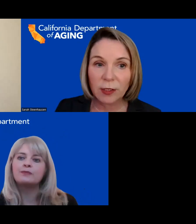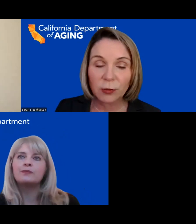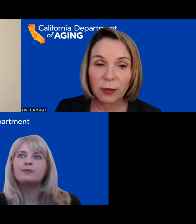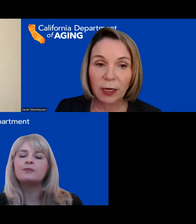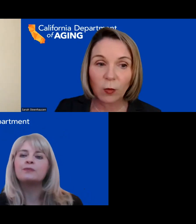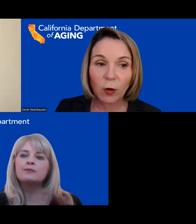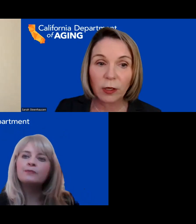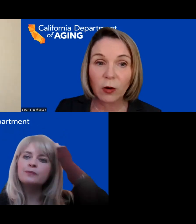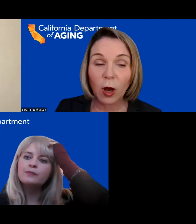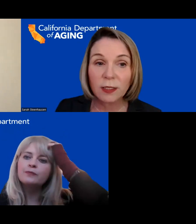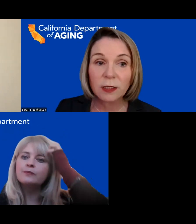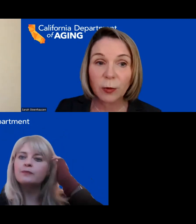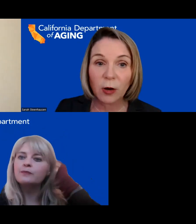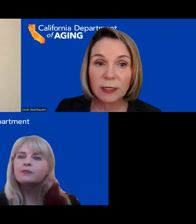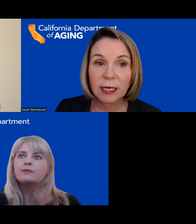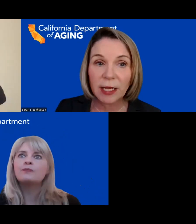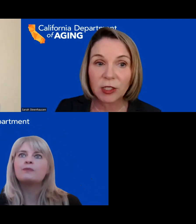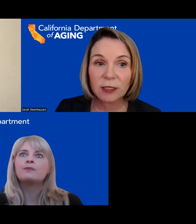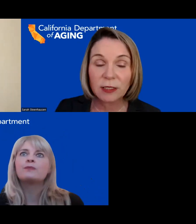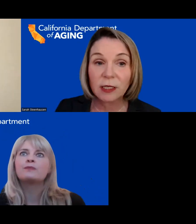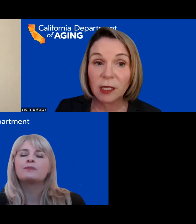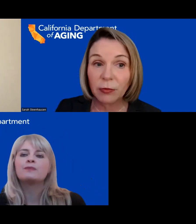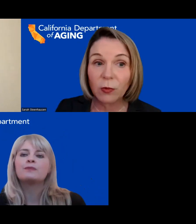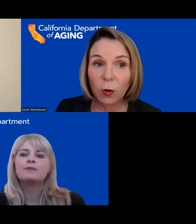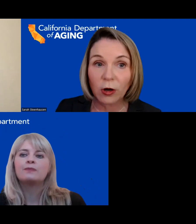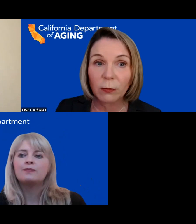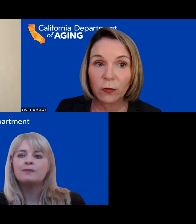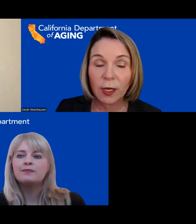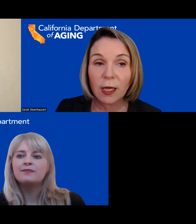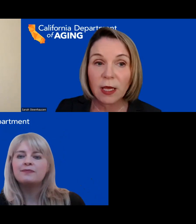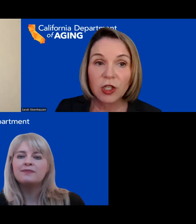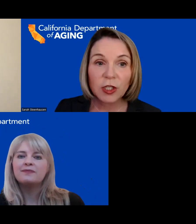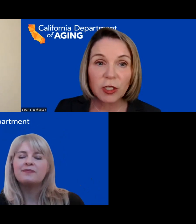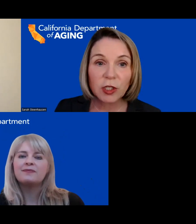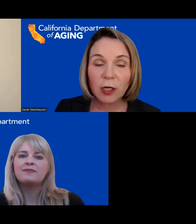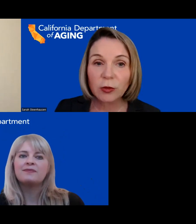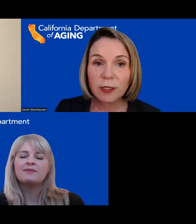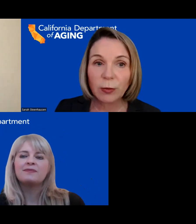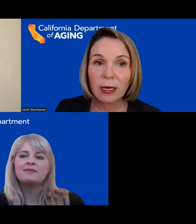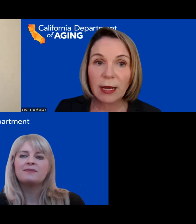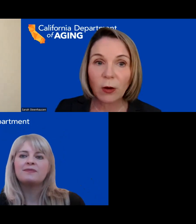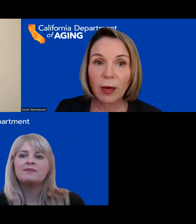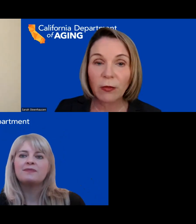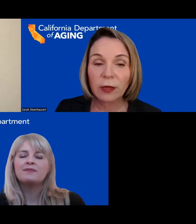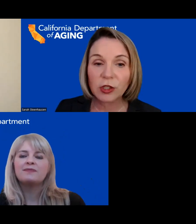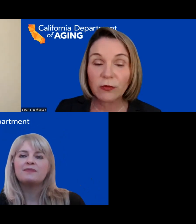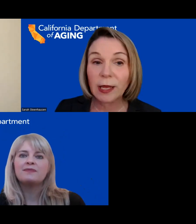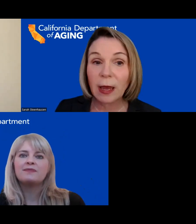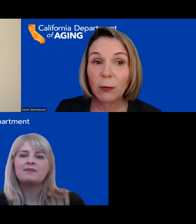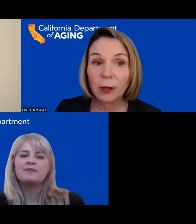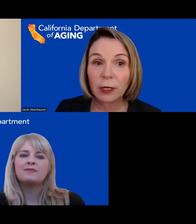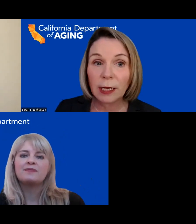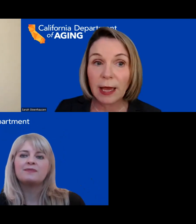of our master plan and working across departments and agencies to keep the work moving. She's going to talk to us a bit now about the